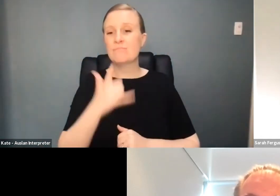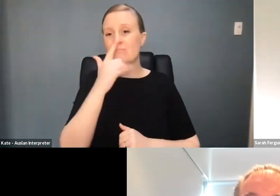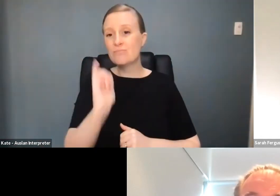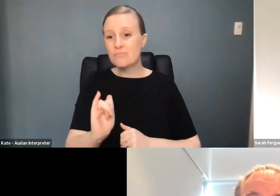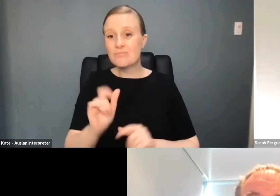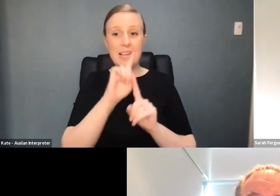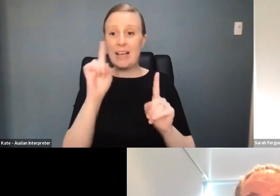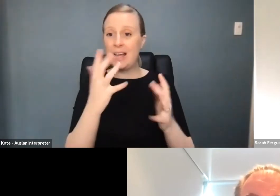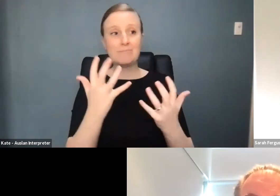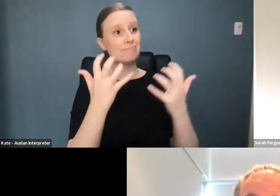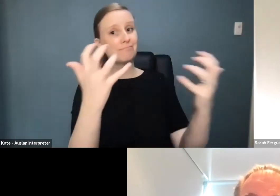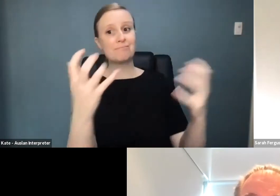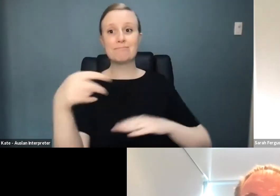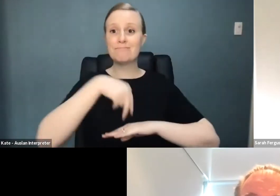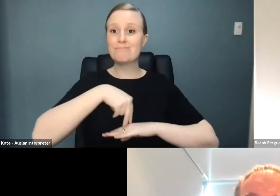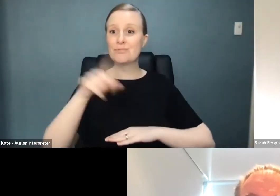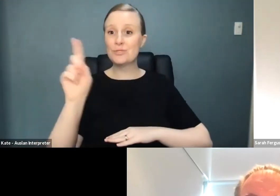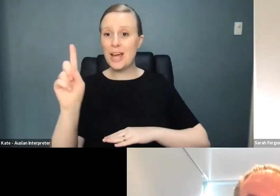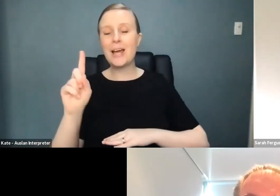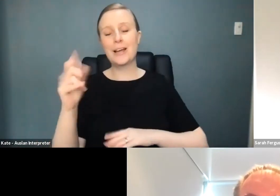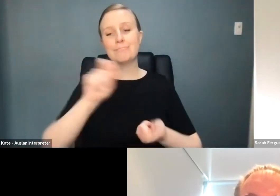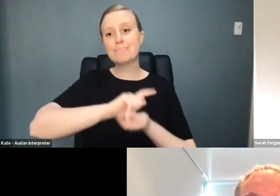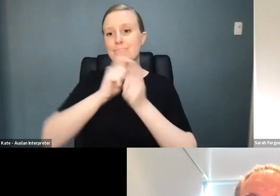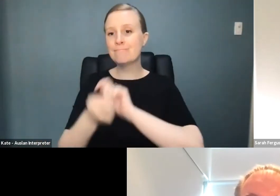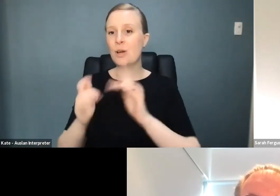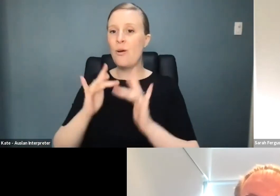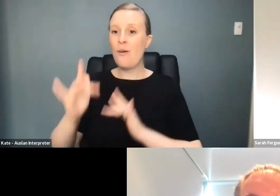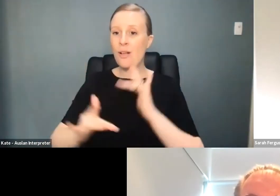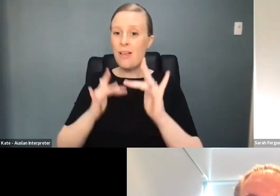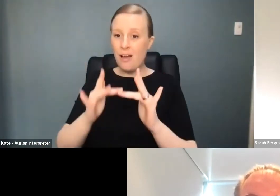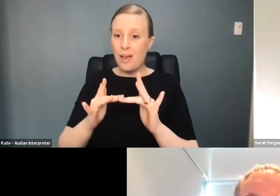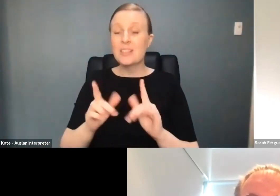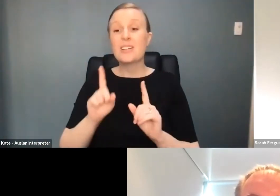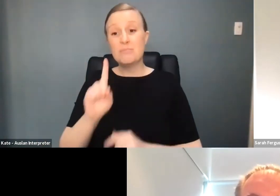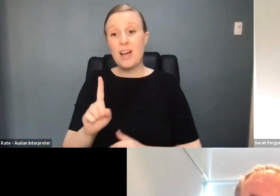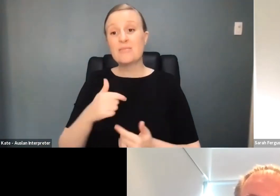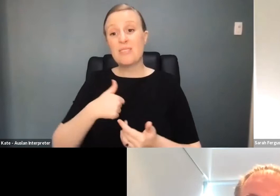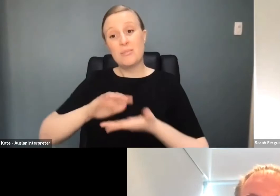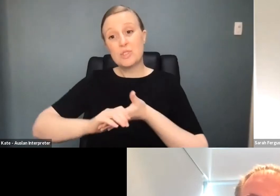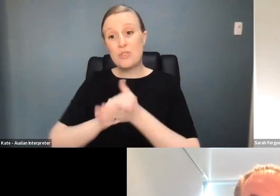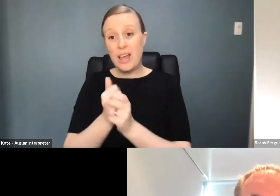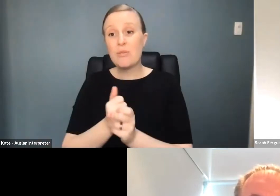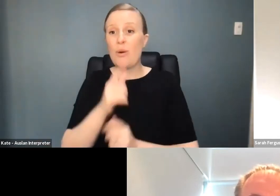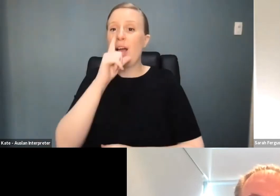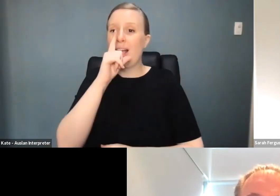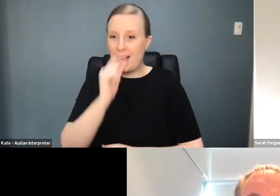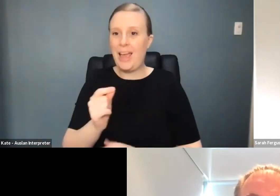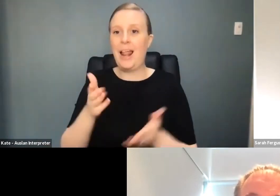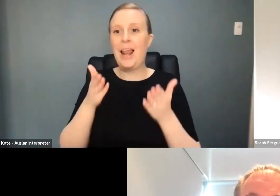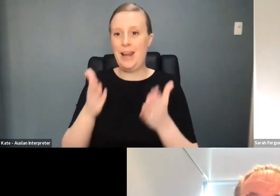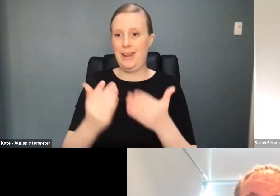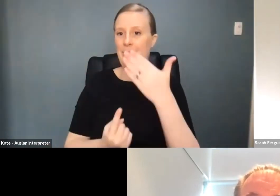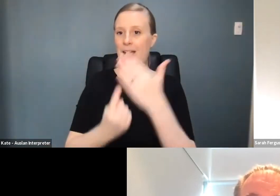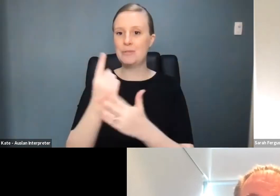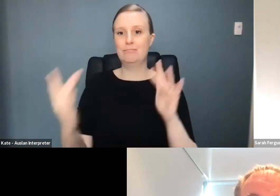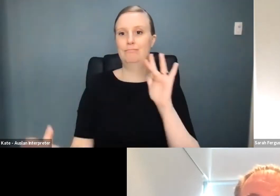also very thankful for the fact that we have this capacity, despite COVID and these things,